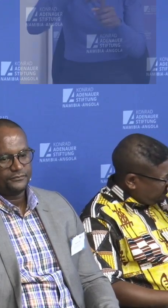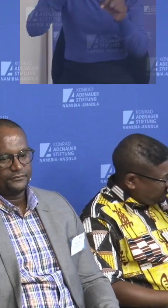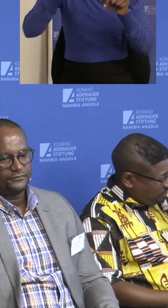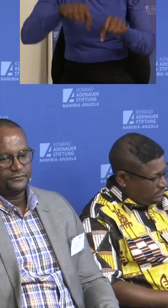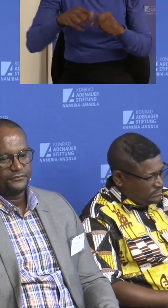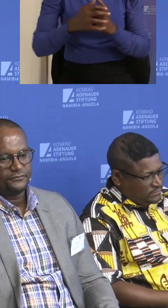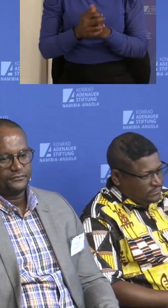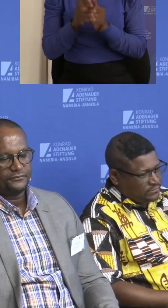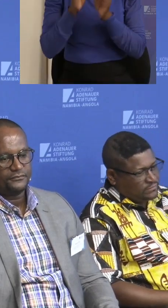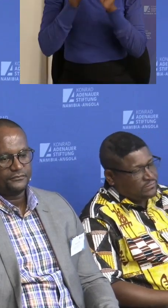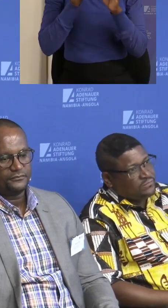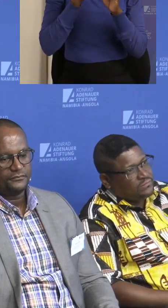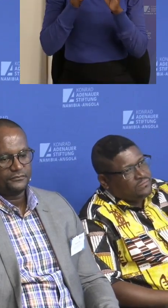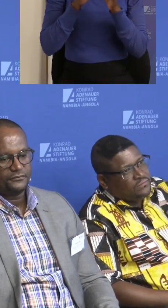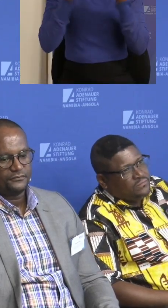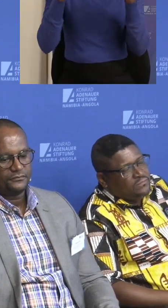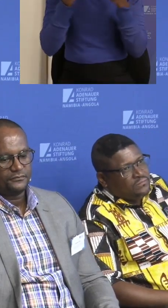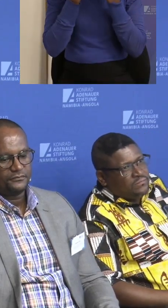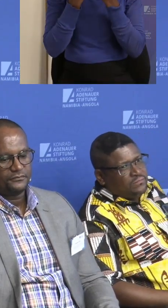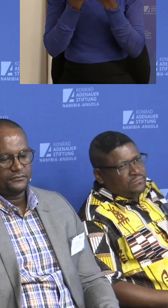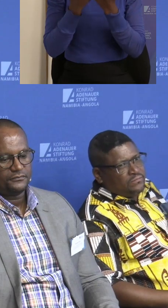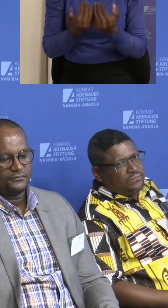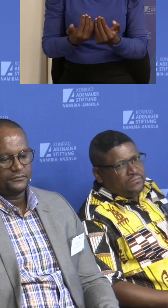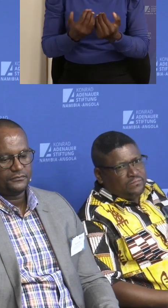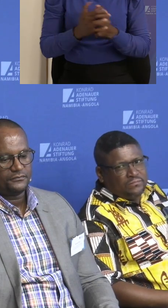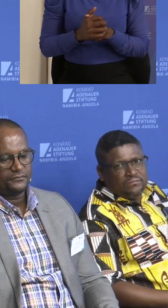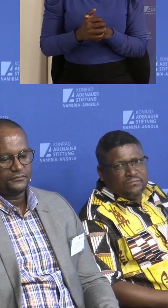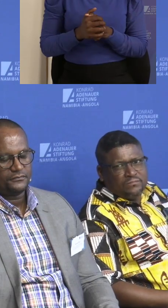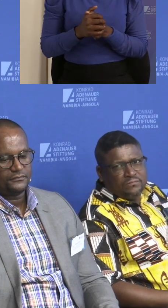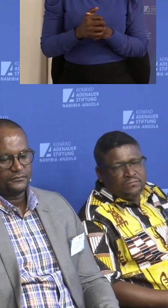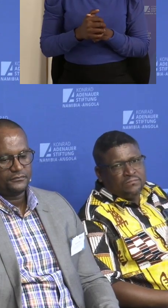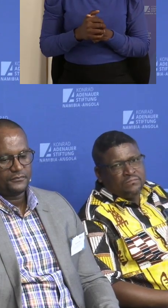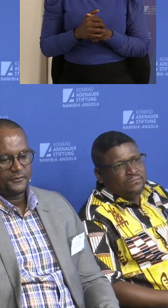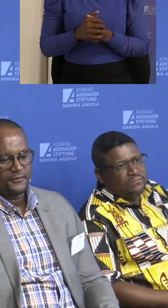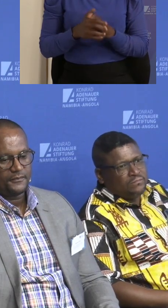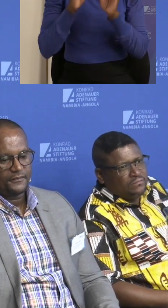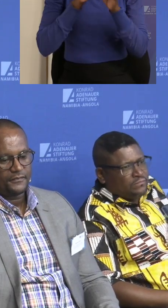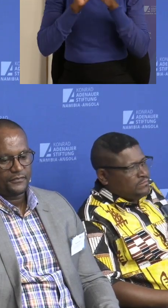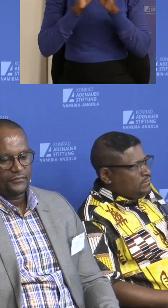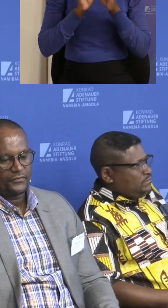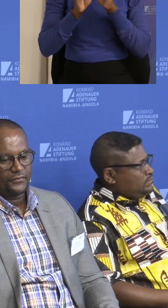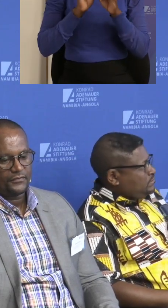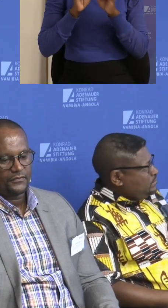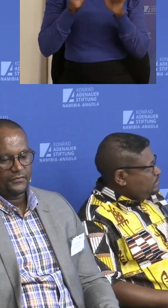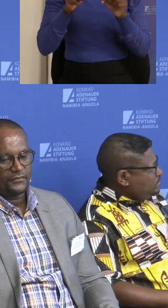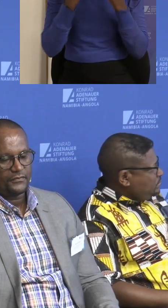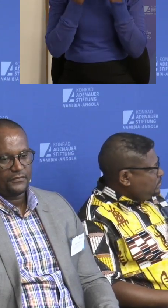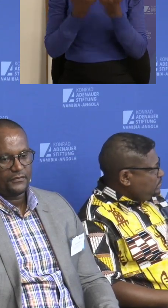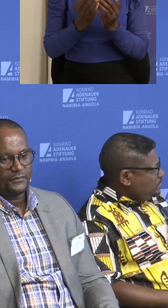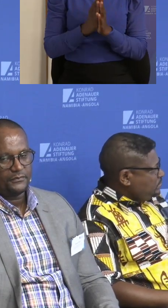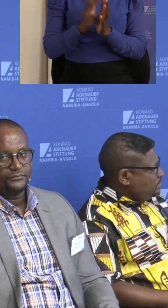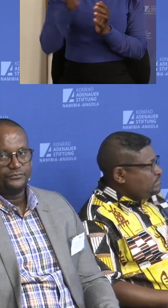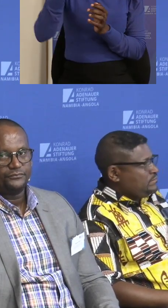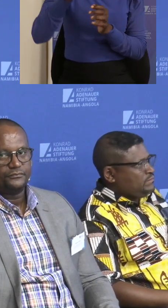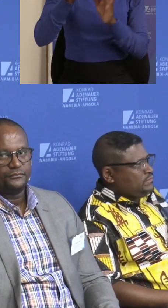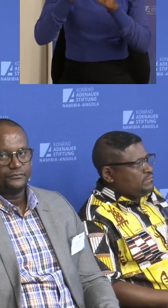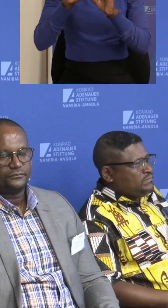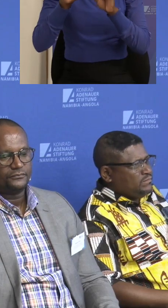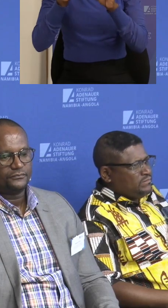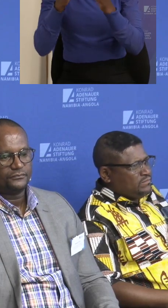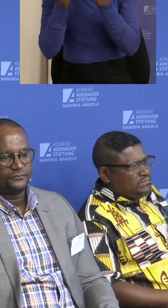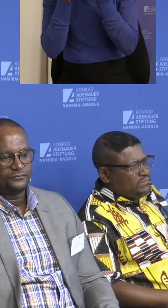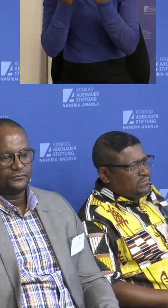today to this very important and relevant discussion. Indeed, education is